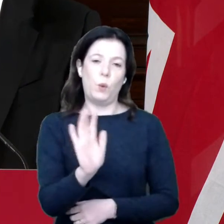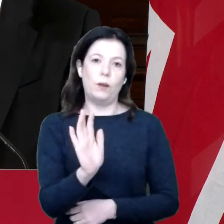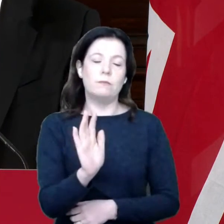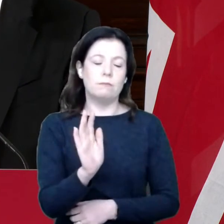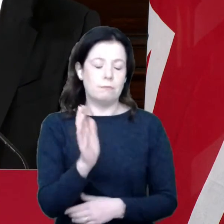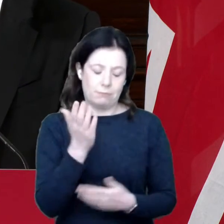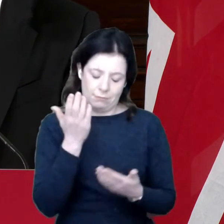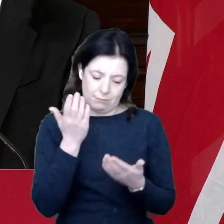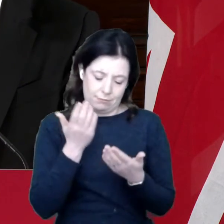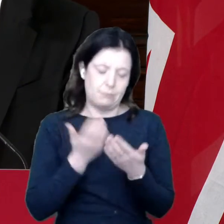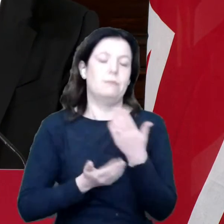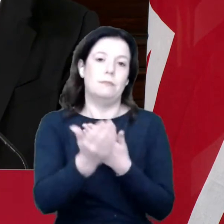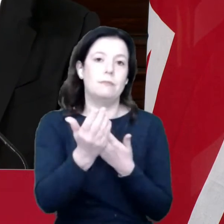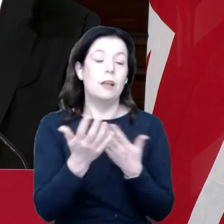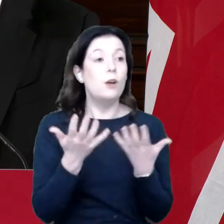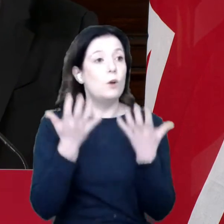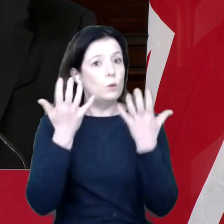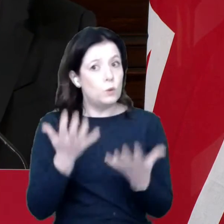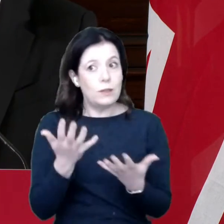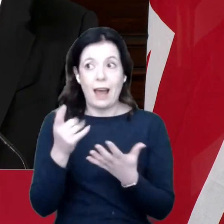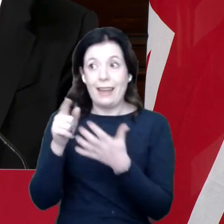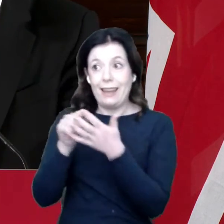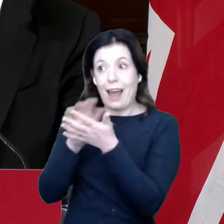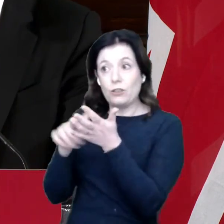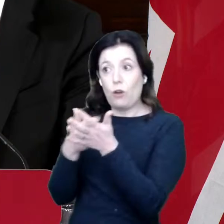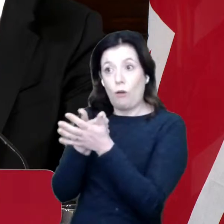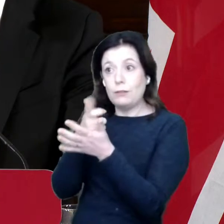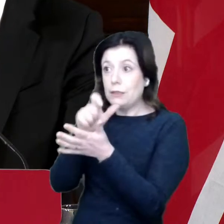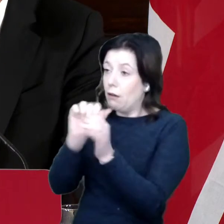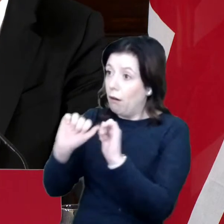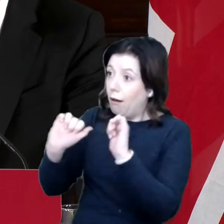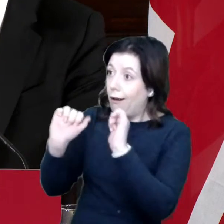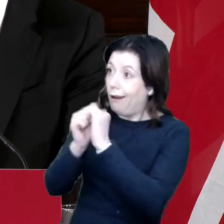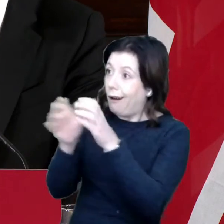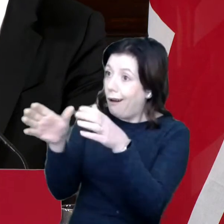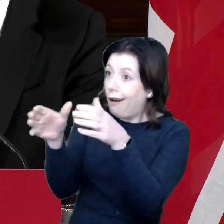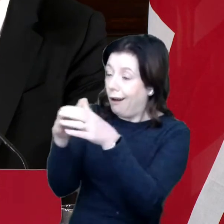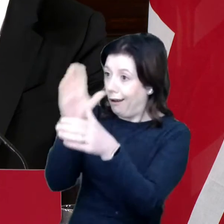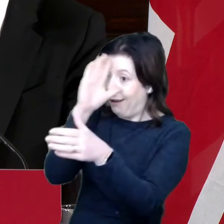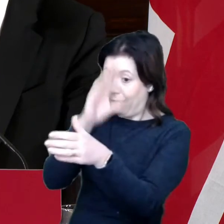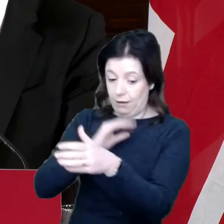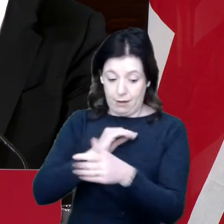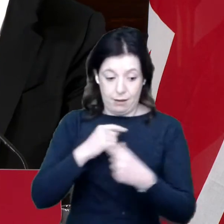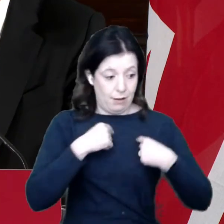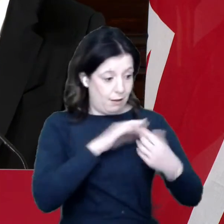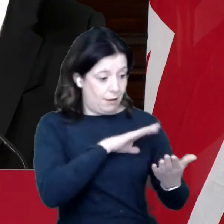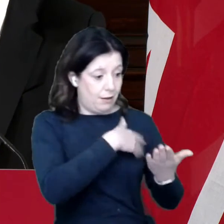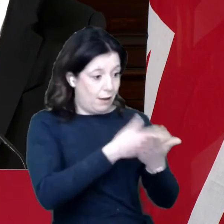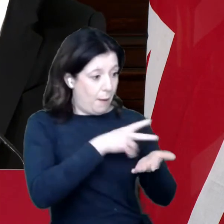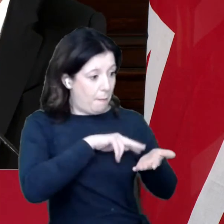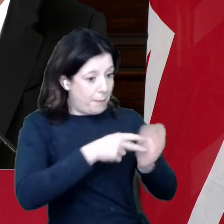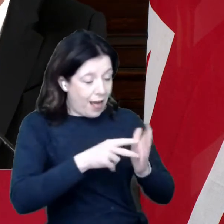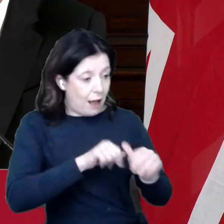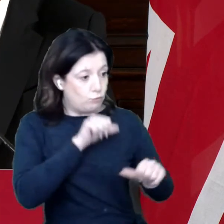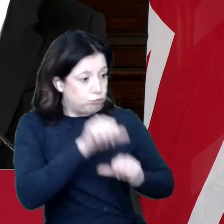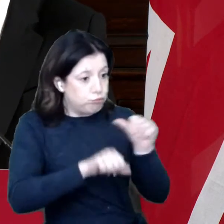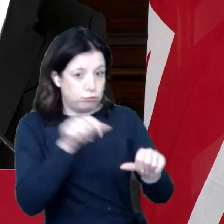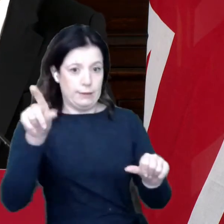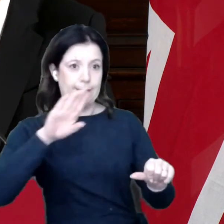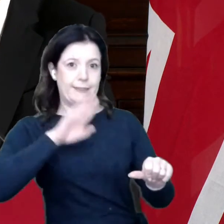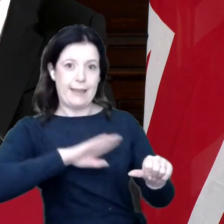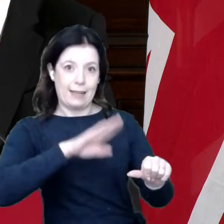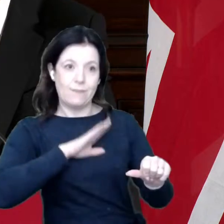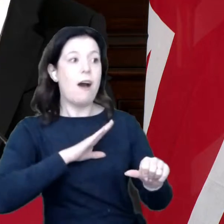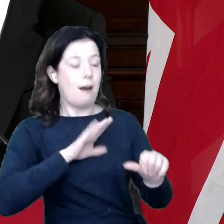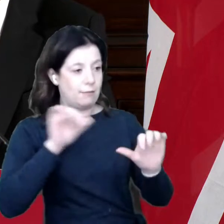it's an important day for the Labour Party that the Commissioners decided that our plan has been operated and they're content with it. But it